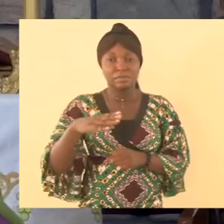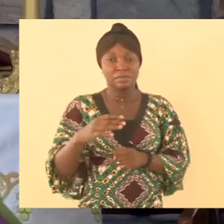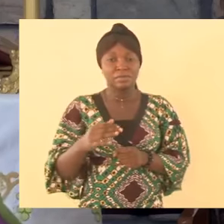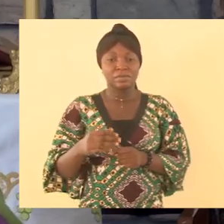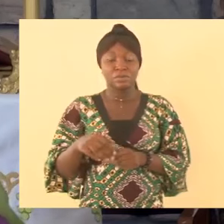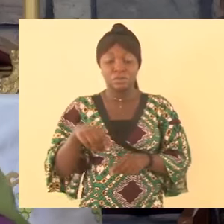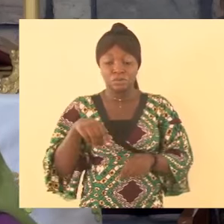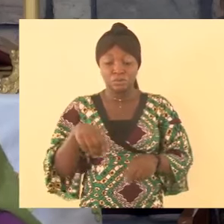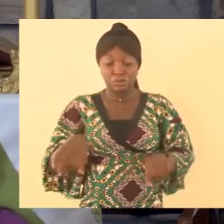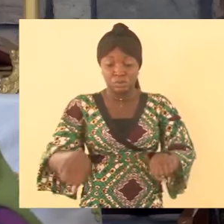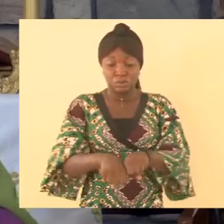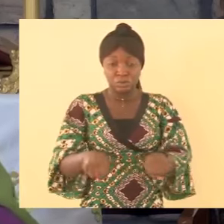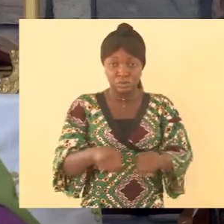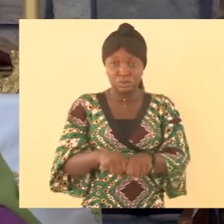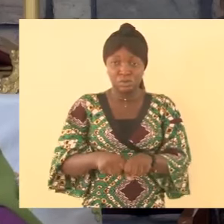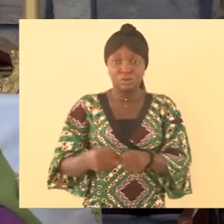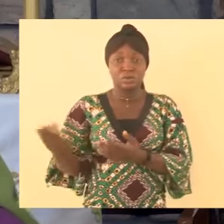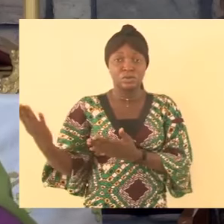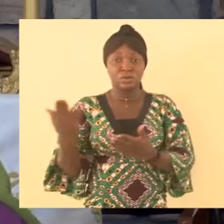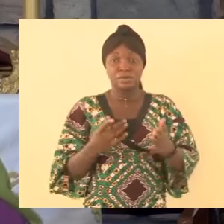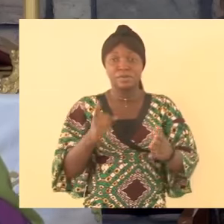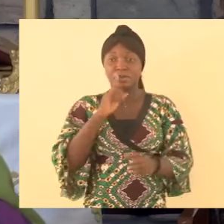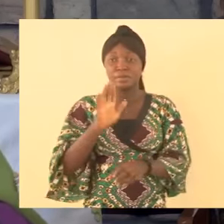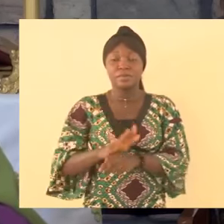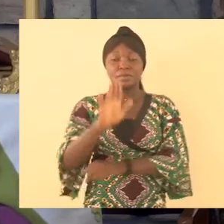And if there are shoes, they will bring, I swear to God.